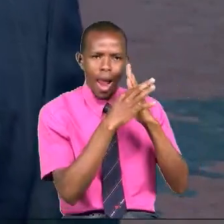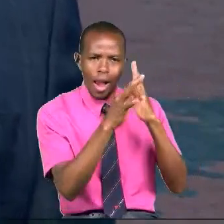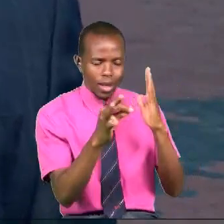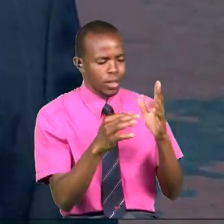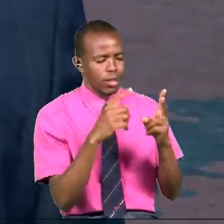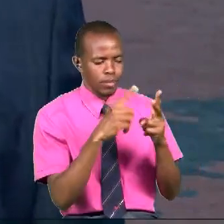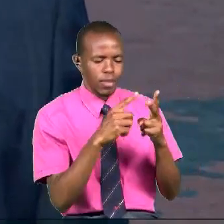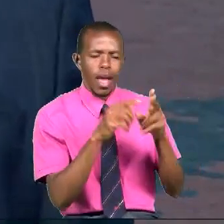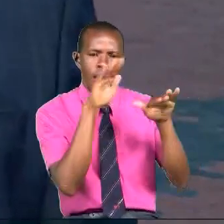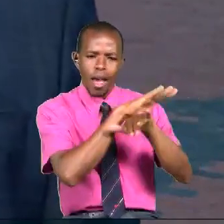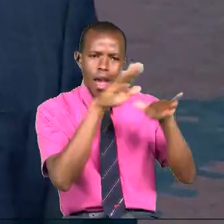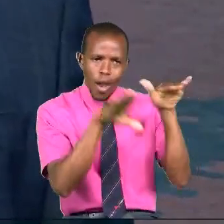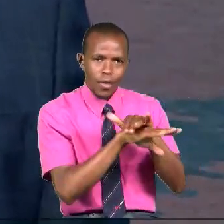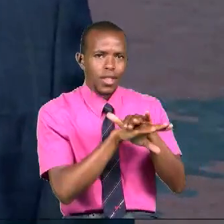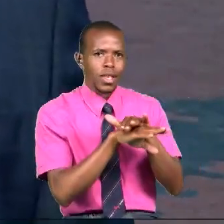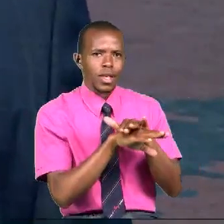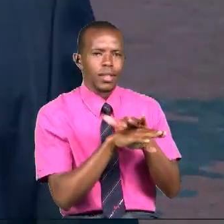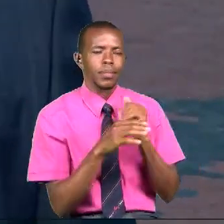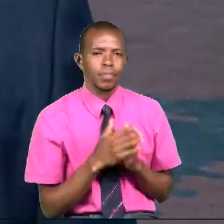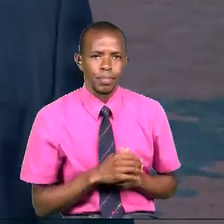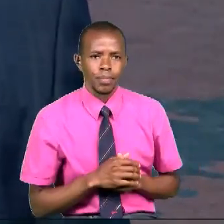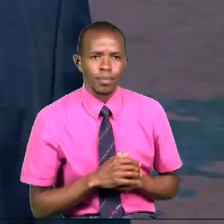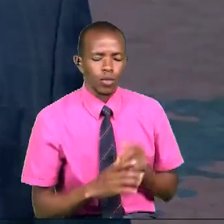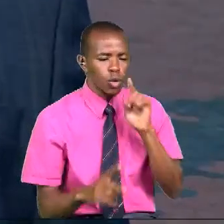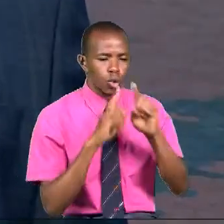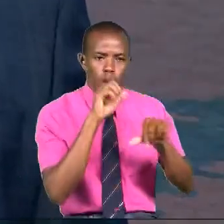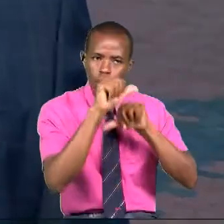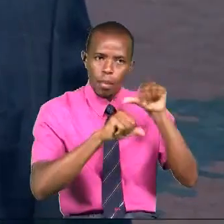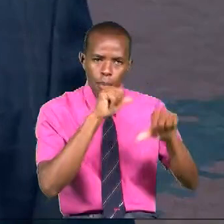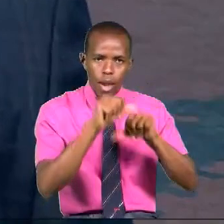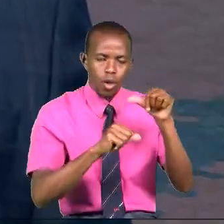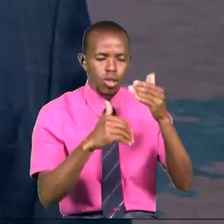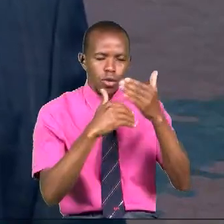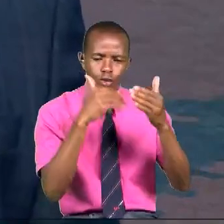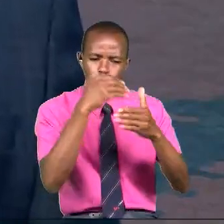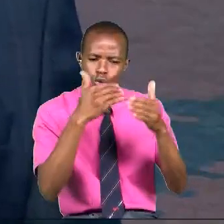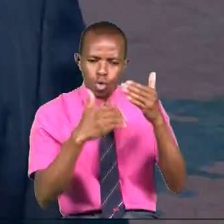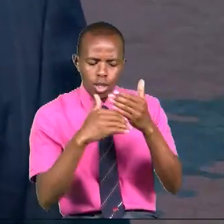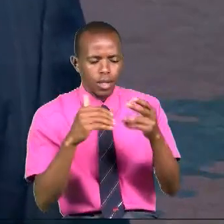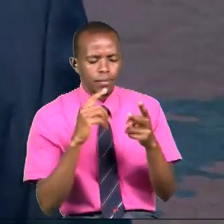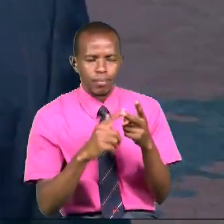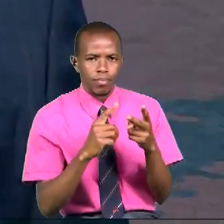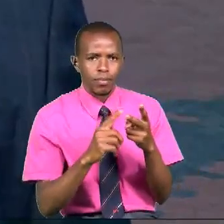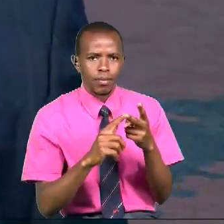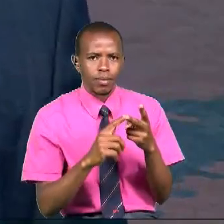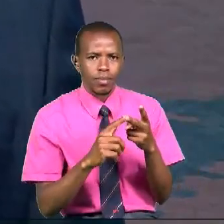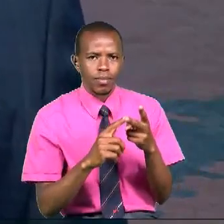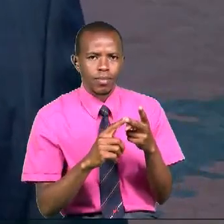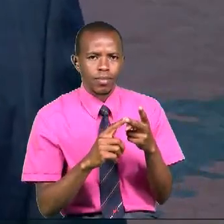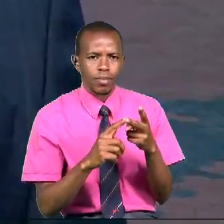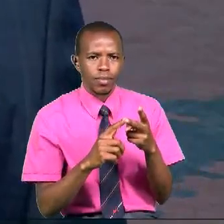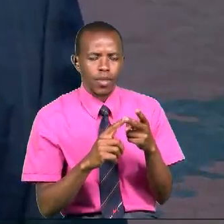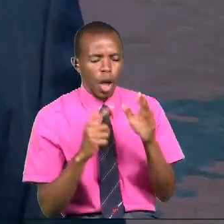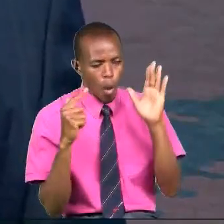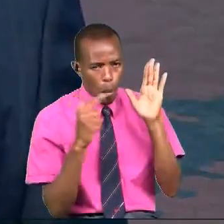about everything that is touched, however small, He's talked about infrastructure. He's talked about how, in fact, one thing that came out strongly, you